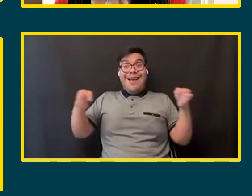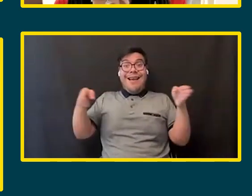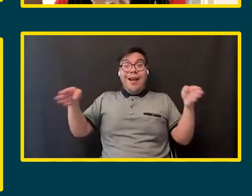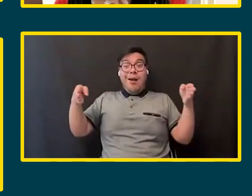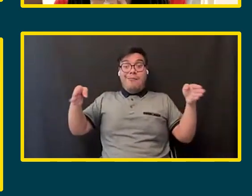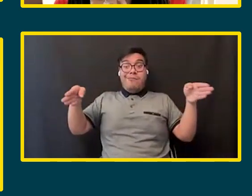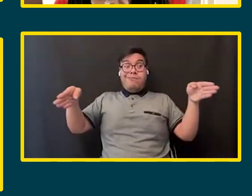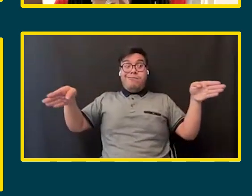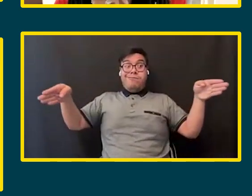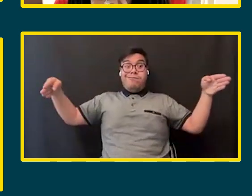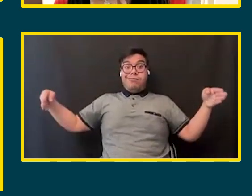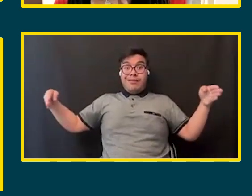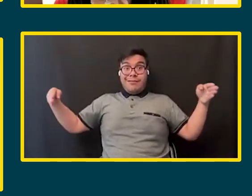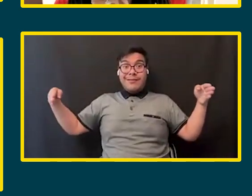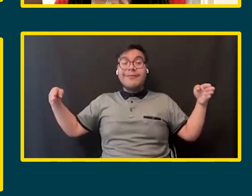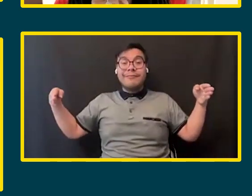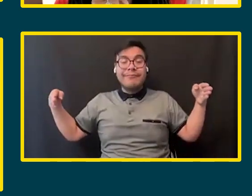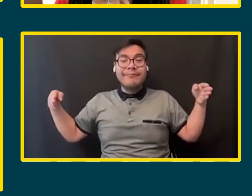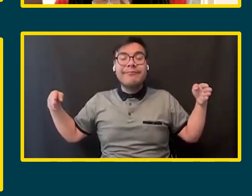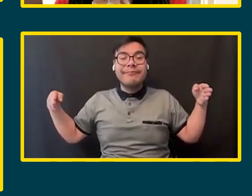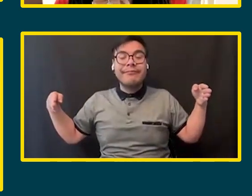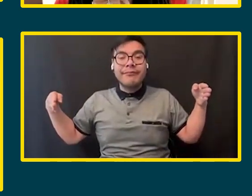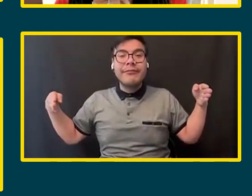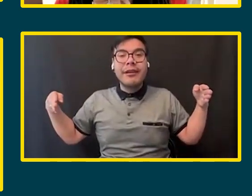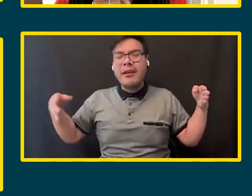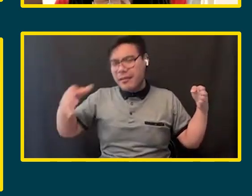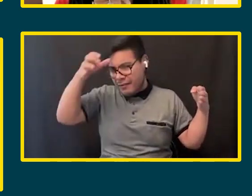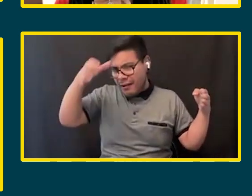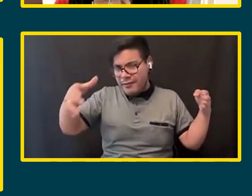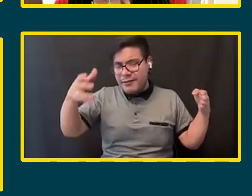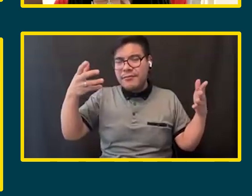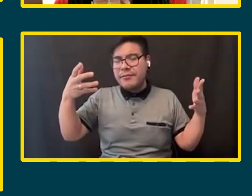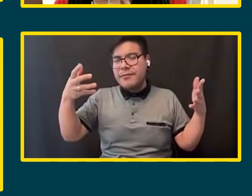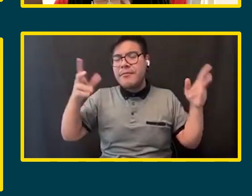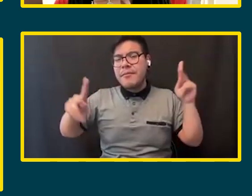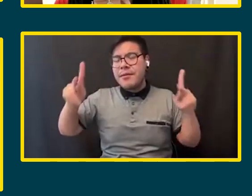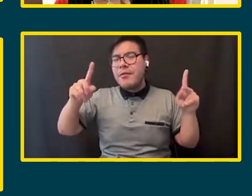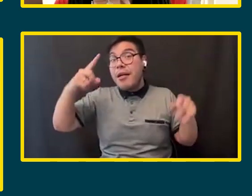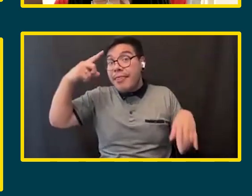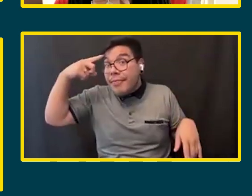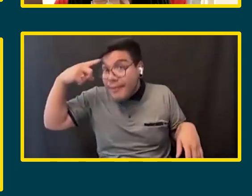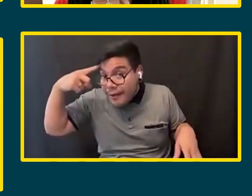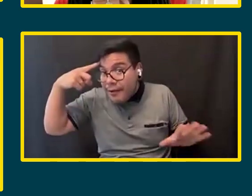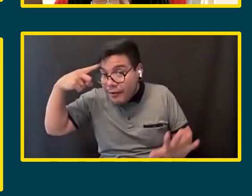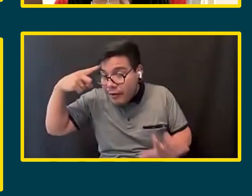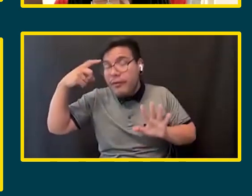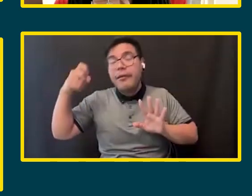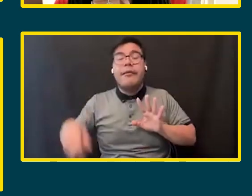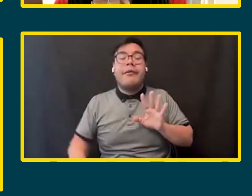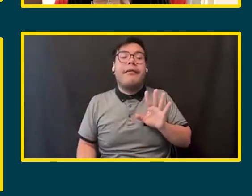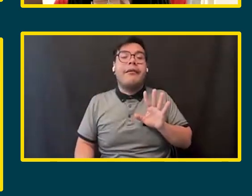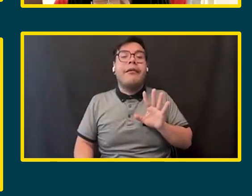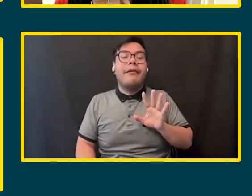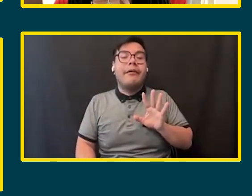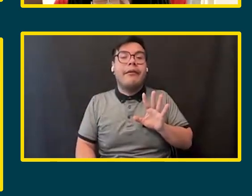the tent. And the concept is, people think that by